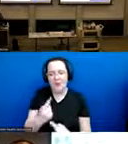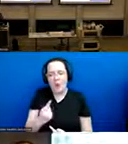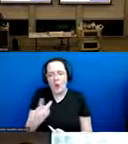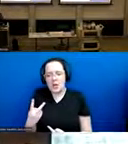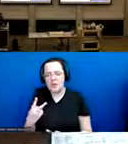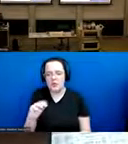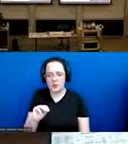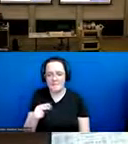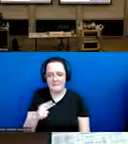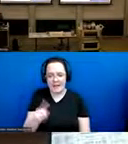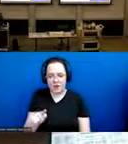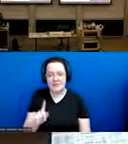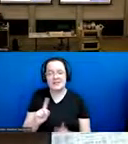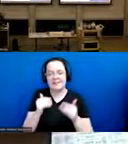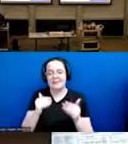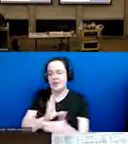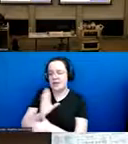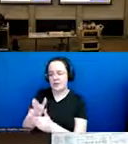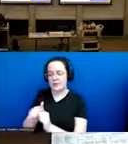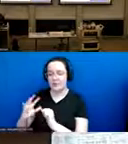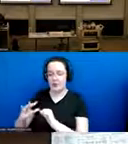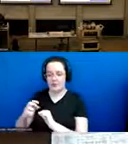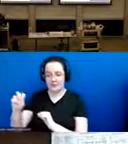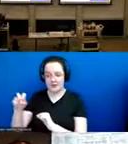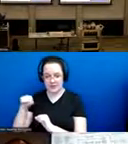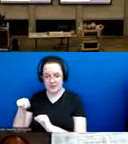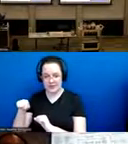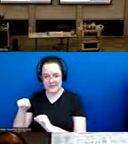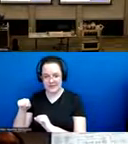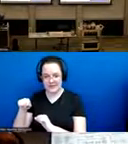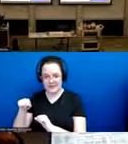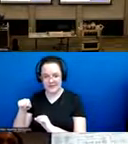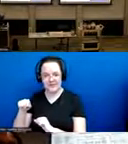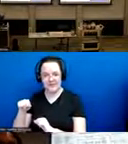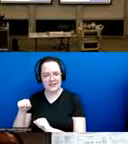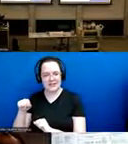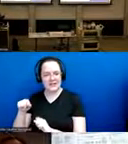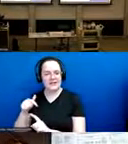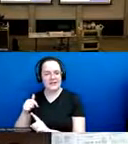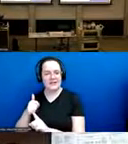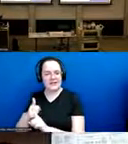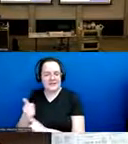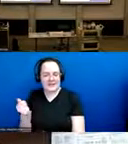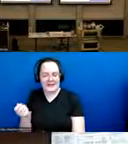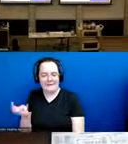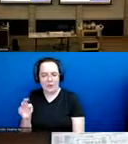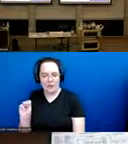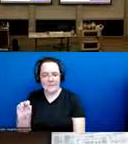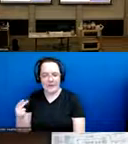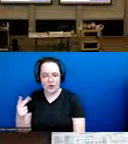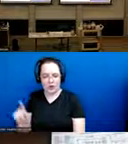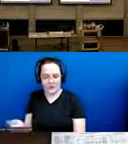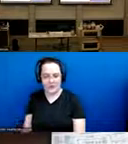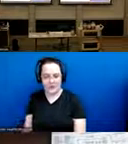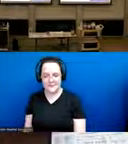they can interact with the atomic transitions that are given by the Einstein coefficients and are always in the few megahertz, right? So that's the kind of